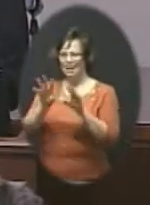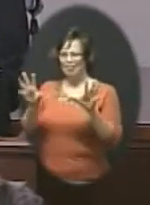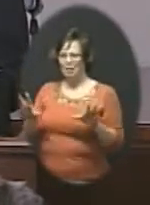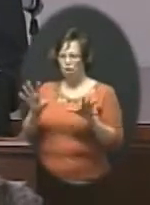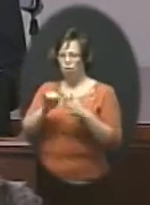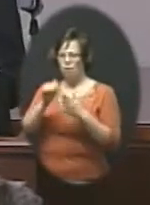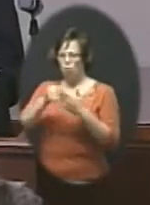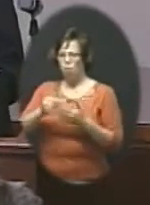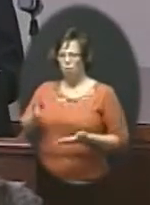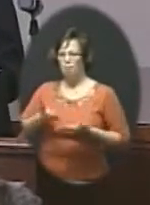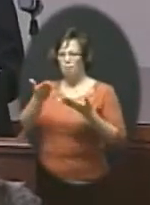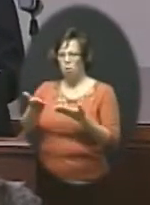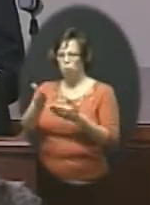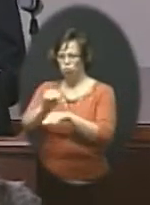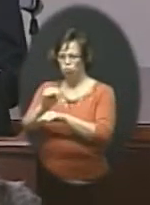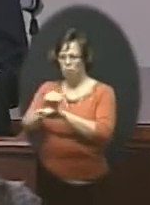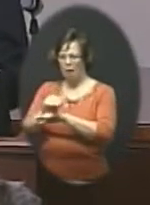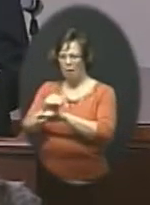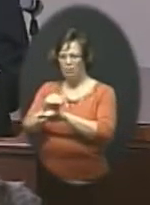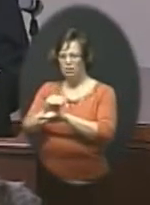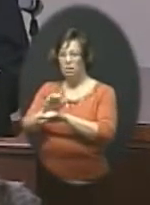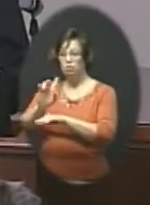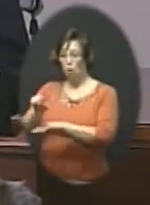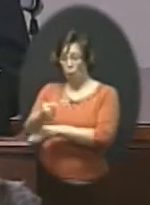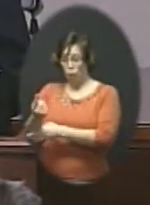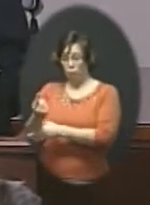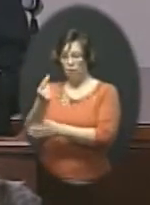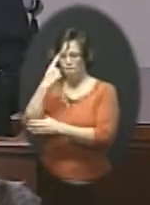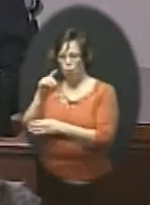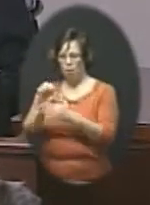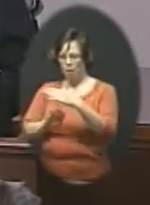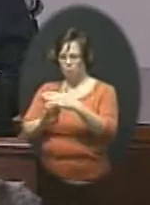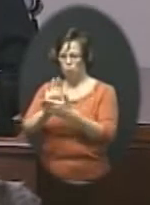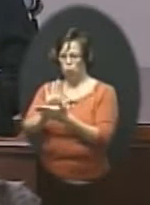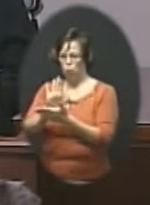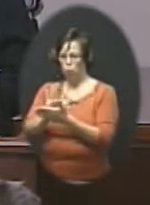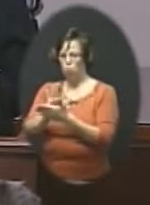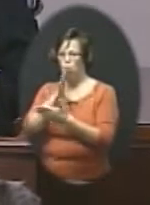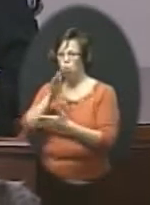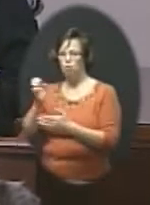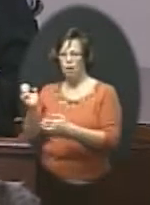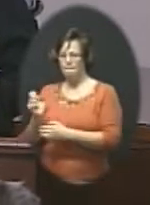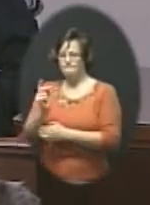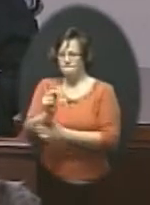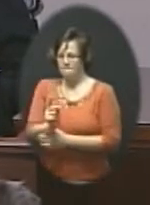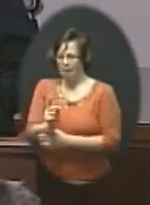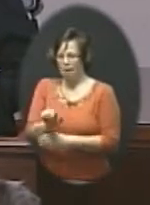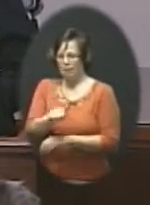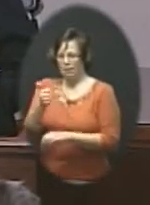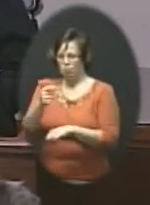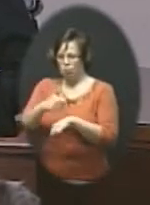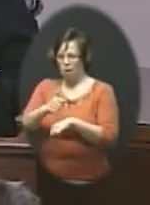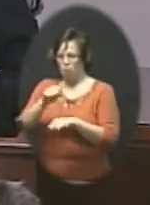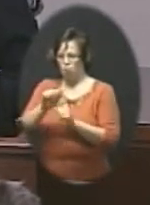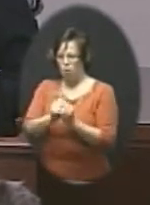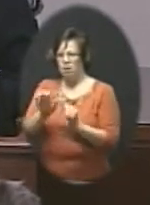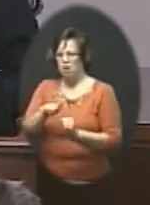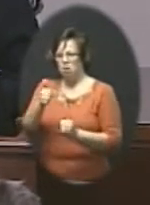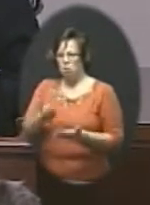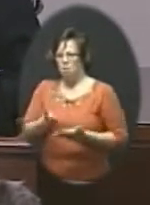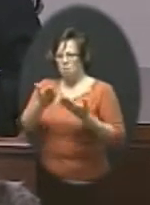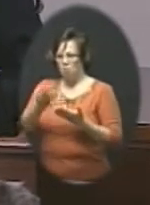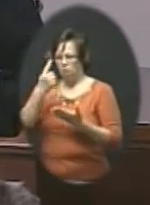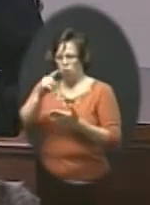what we're proposing tonight is just for the elementary schools. We will come back to you with another proposal for the middle